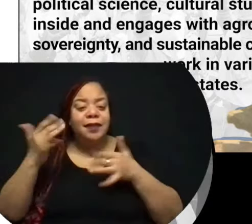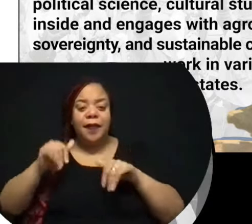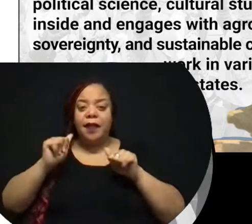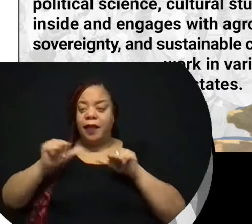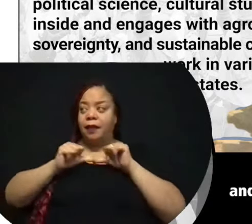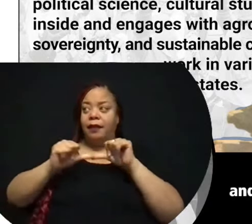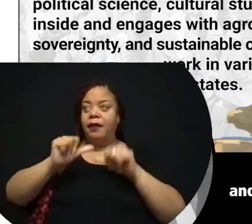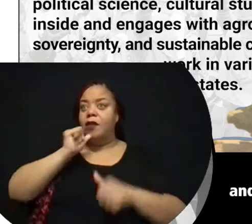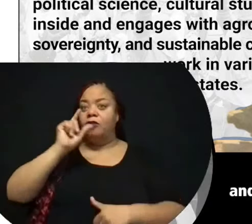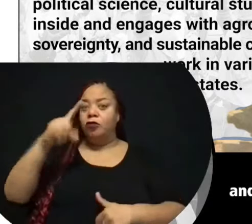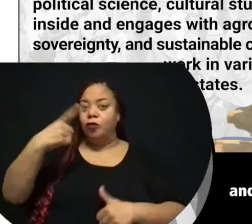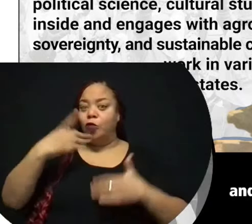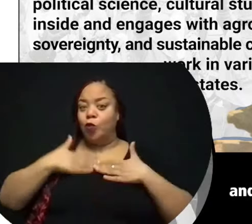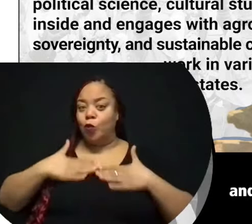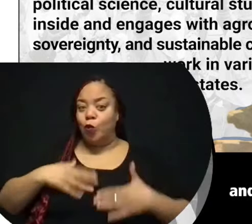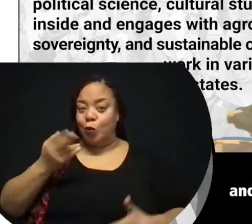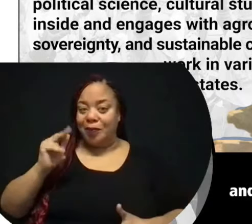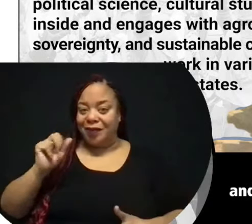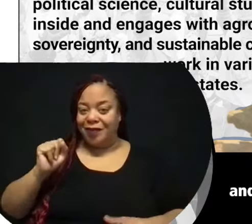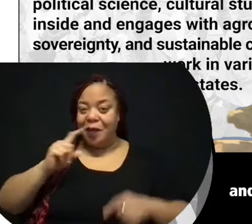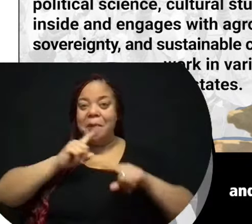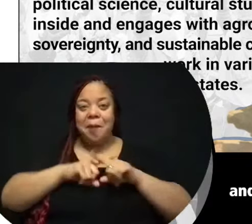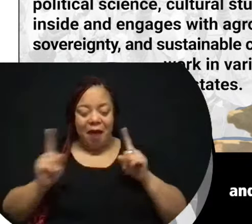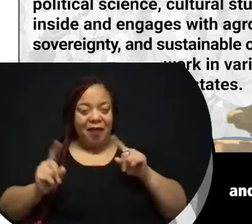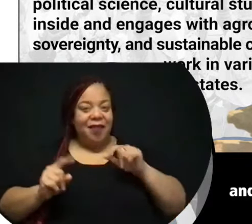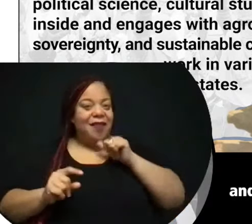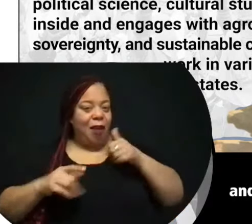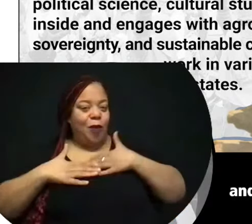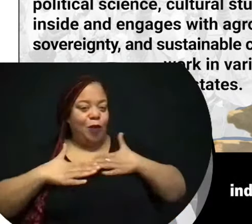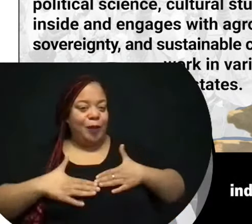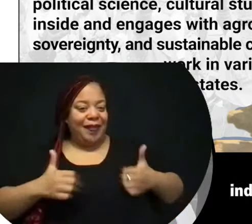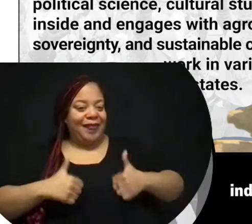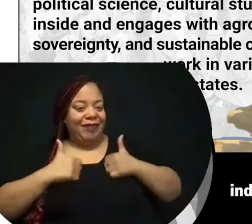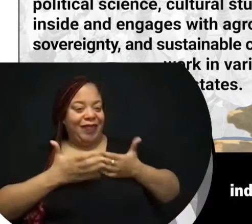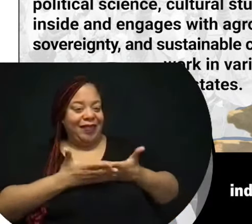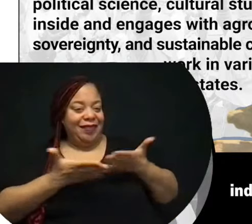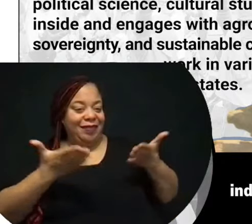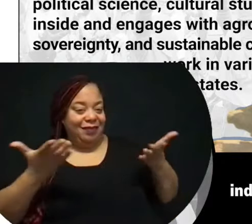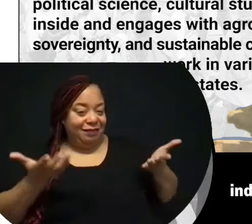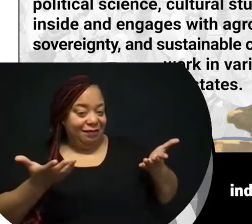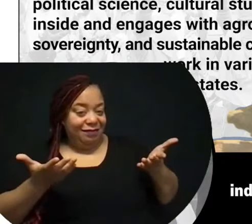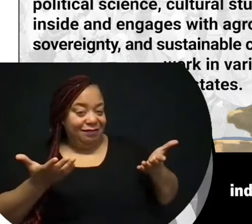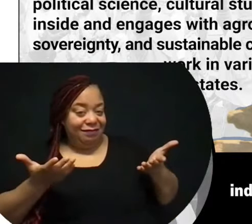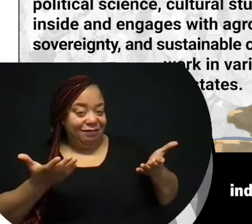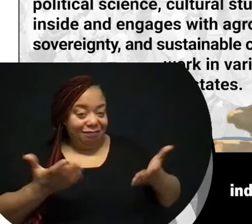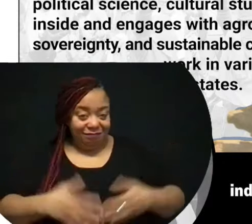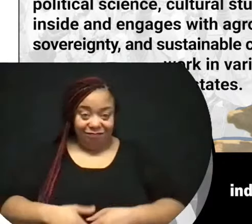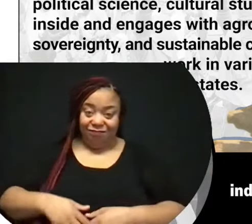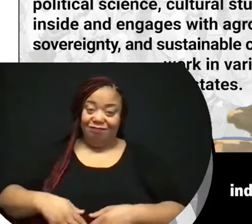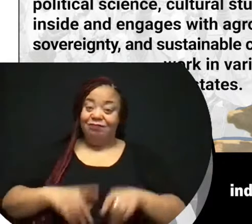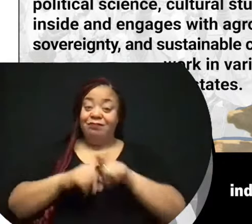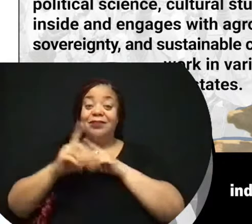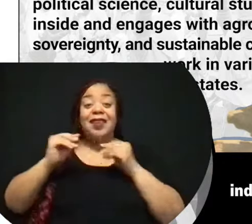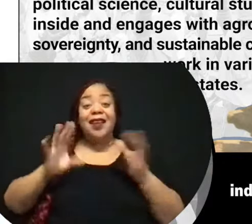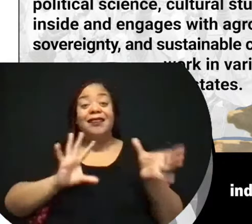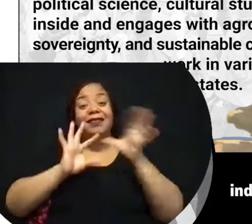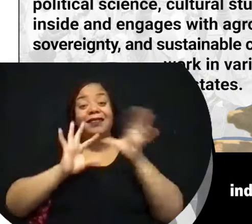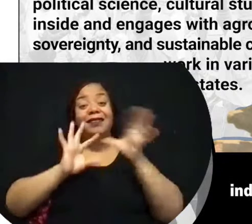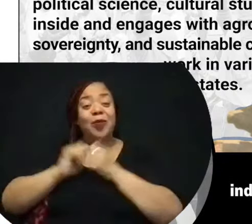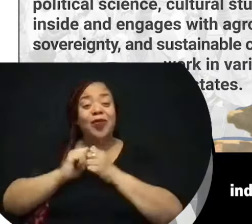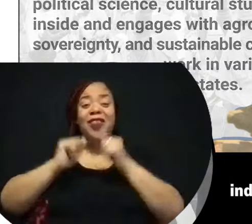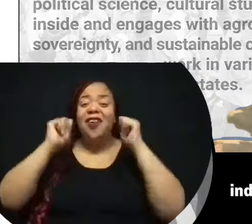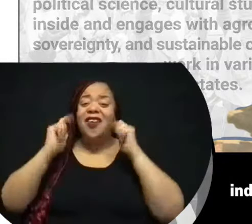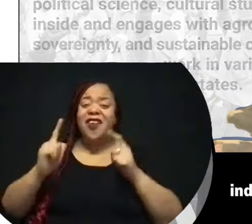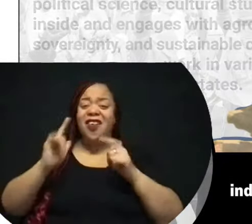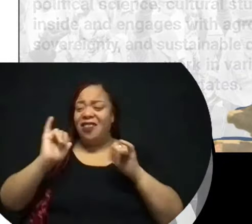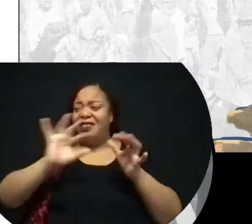abolition, in these practices, you know, the more closer we can get to actual autonomy, independence, and